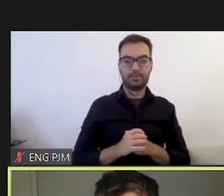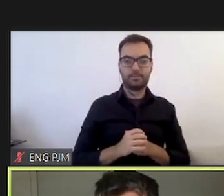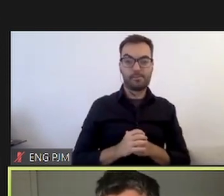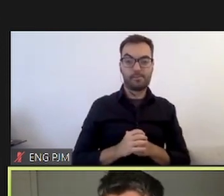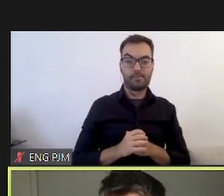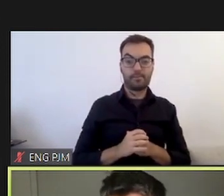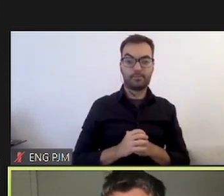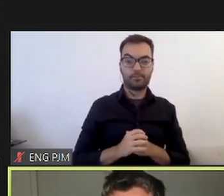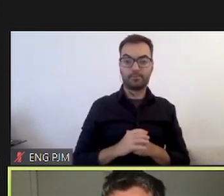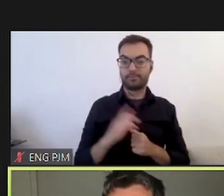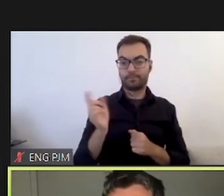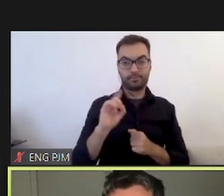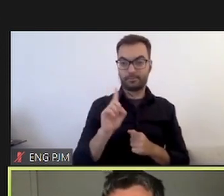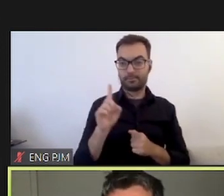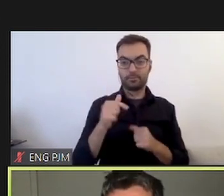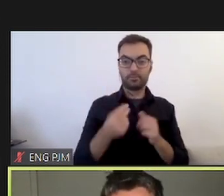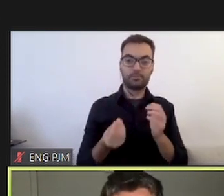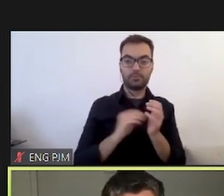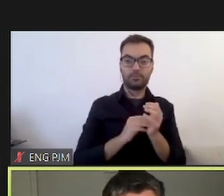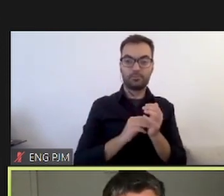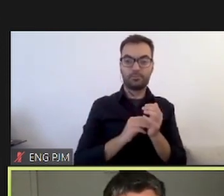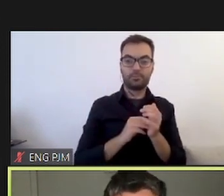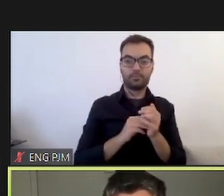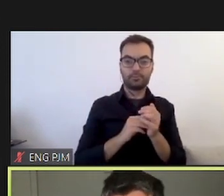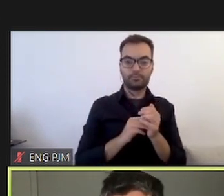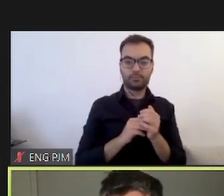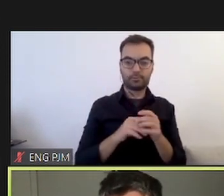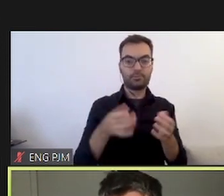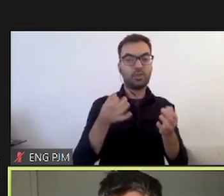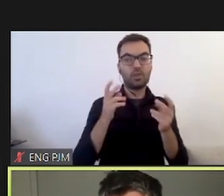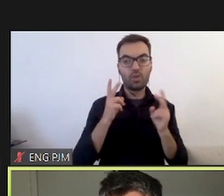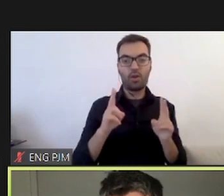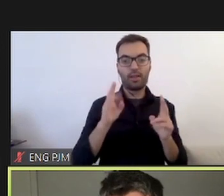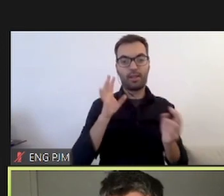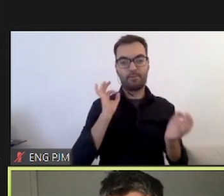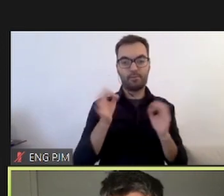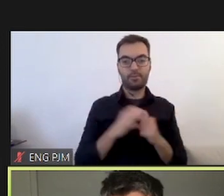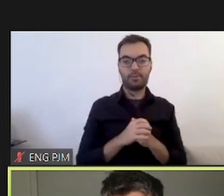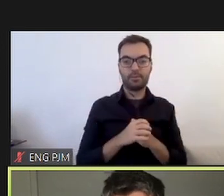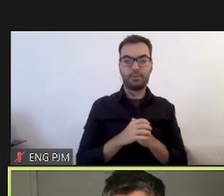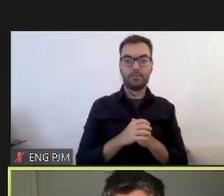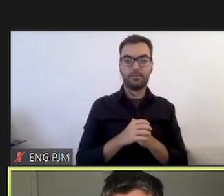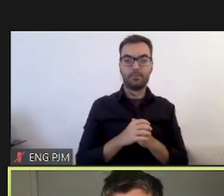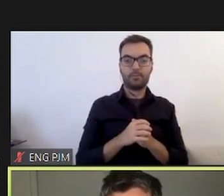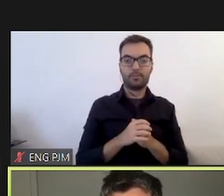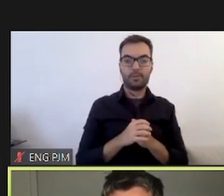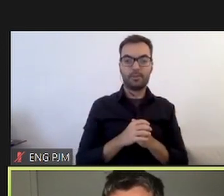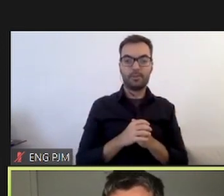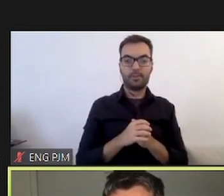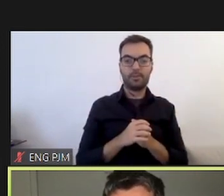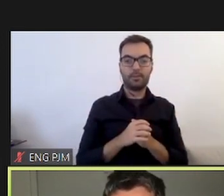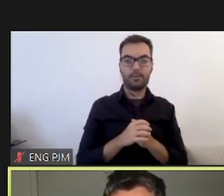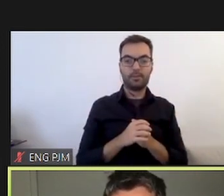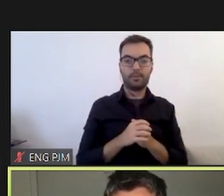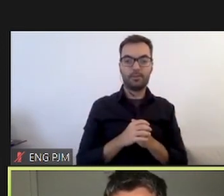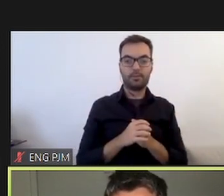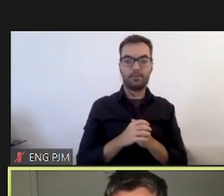https://www.facebook.com/olex.polska. No, you need to also provide the right information. So you need to provide, for example,